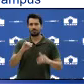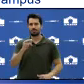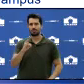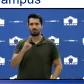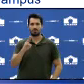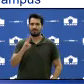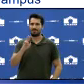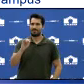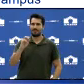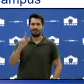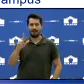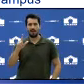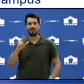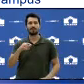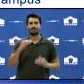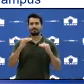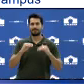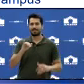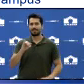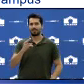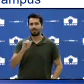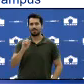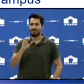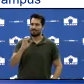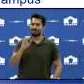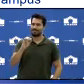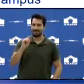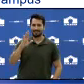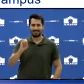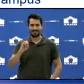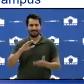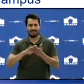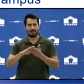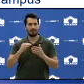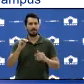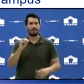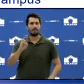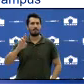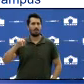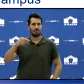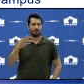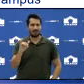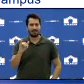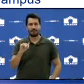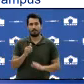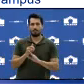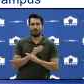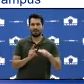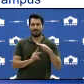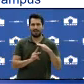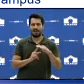Center, Barra County Juvenile Justice Academy, Healy Murphy Center, and Healy Murphy Center Pre-K. These